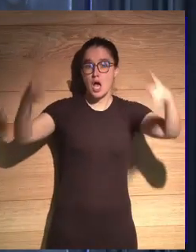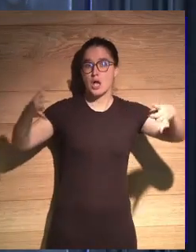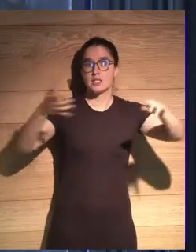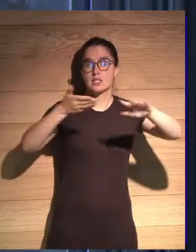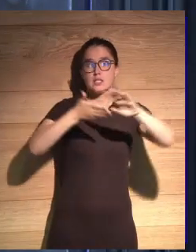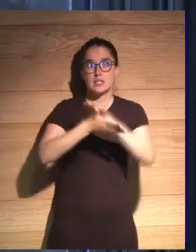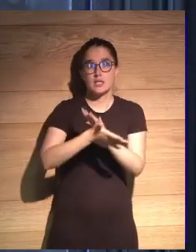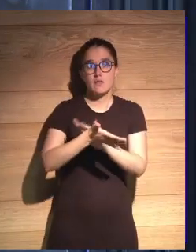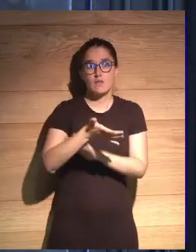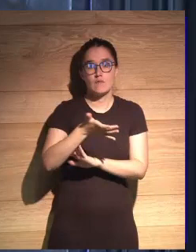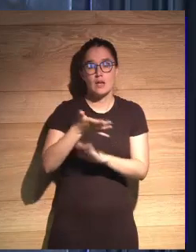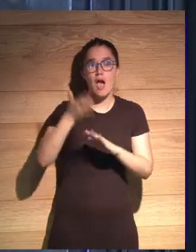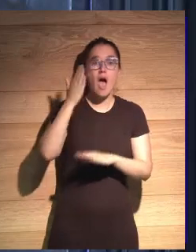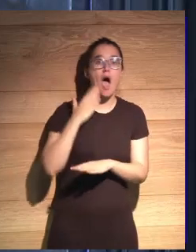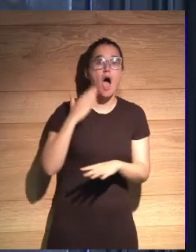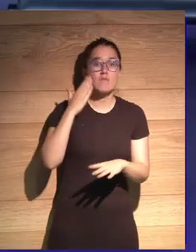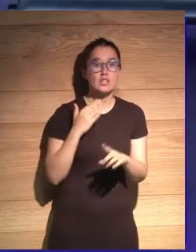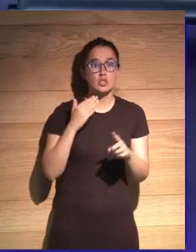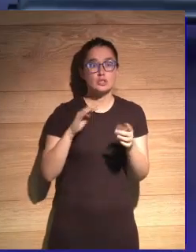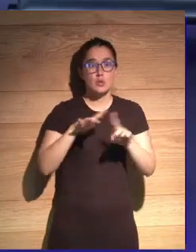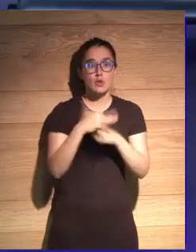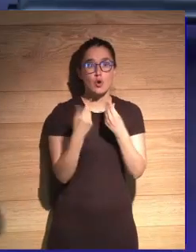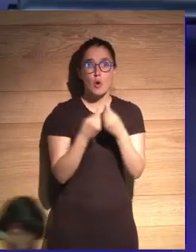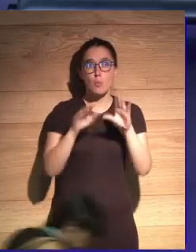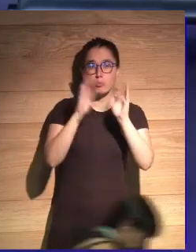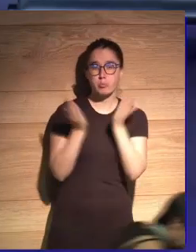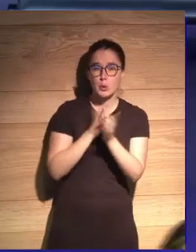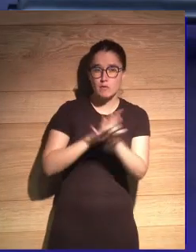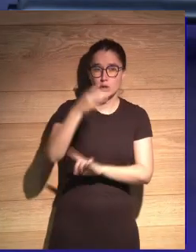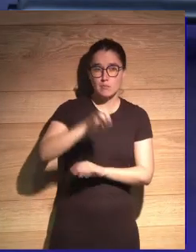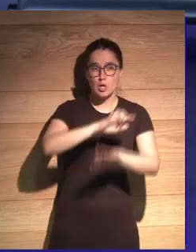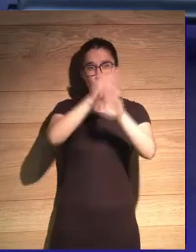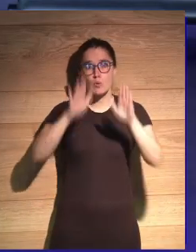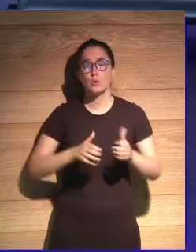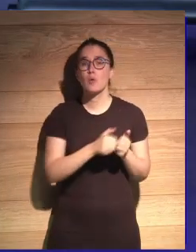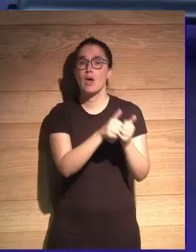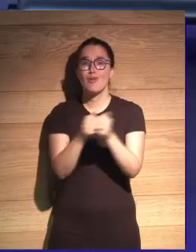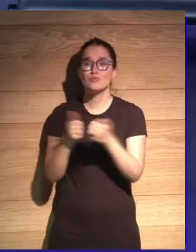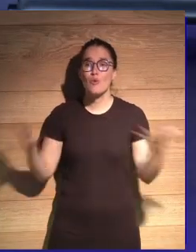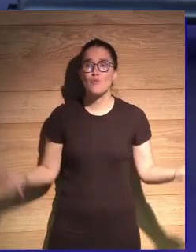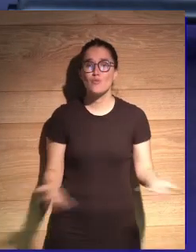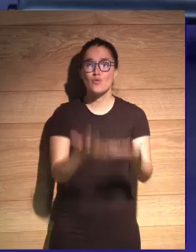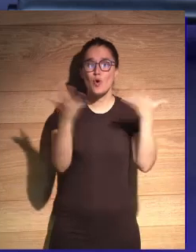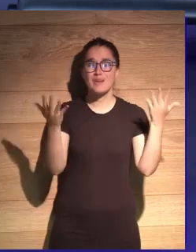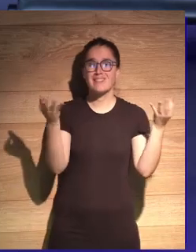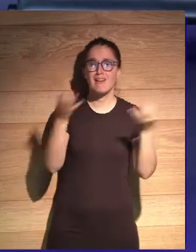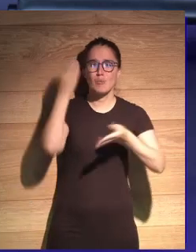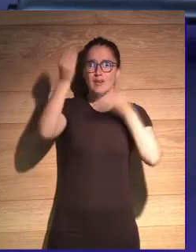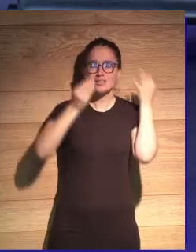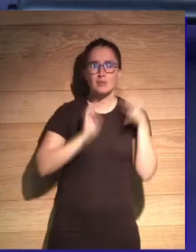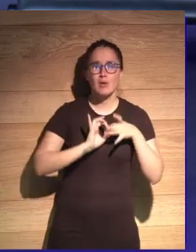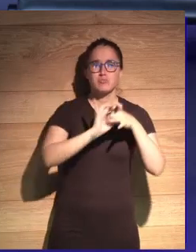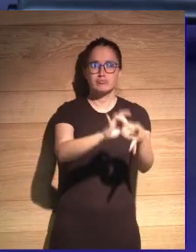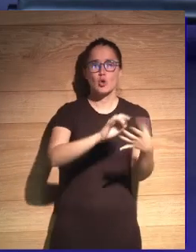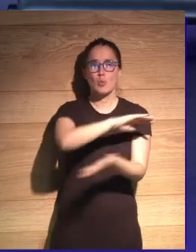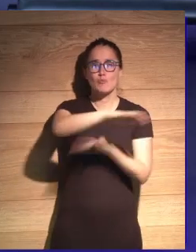multiplies the emotional state of the player, having an effect on his relation with the world.